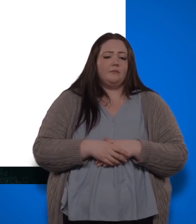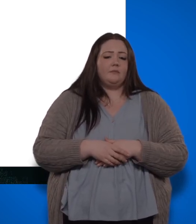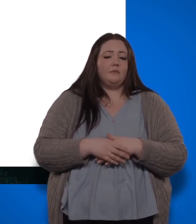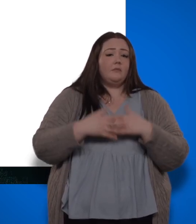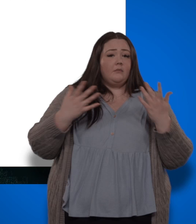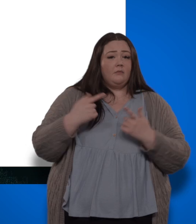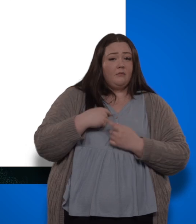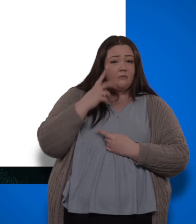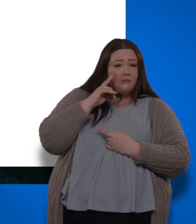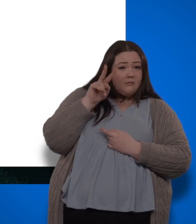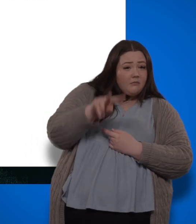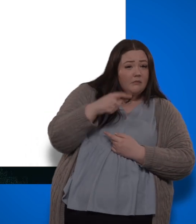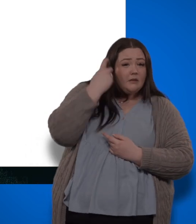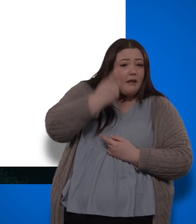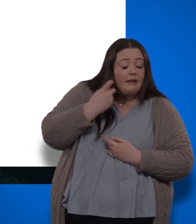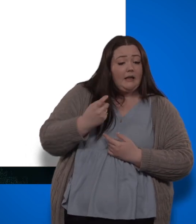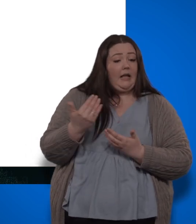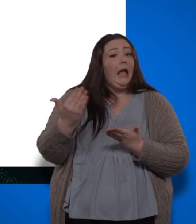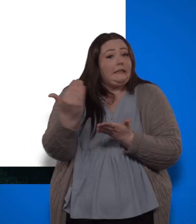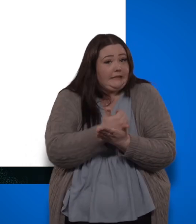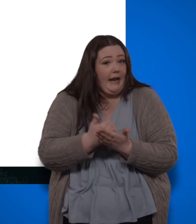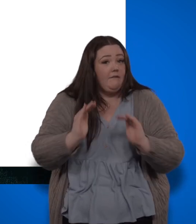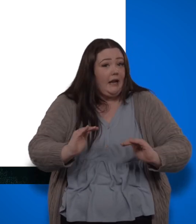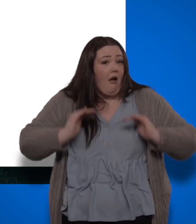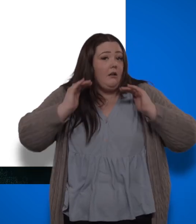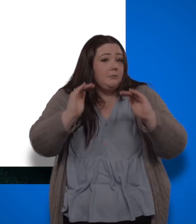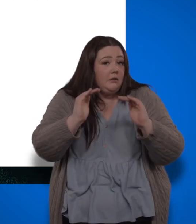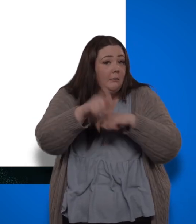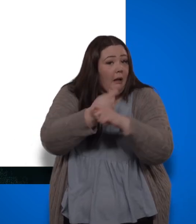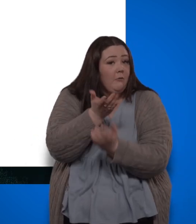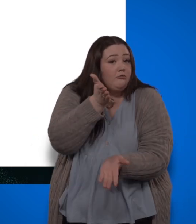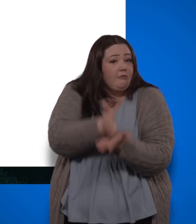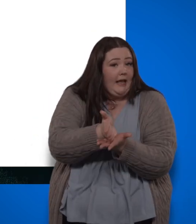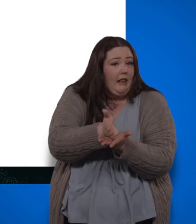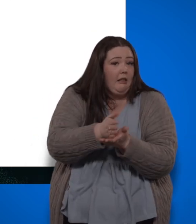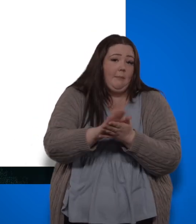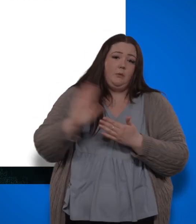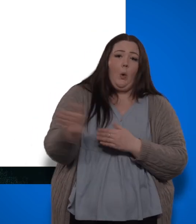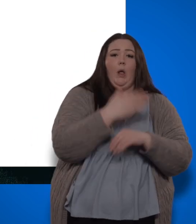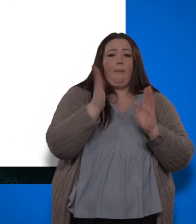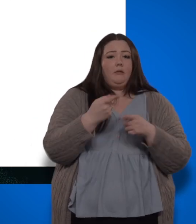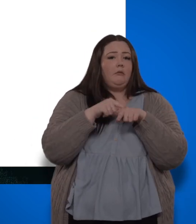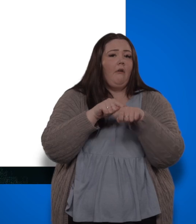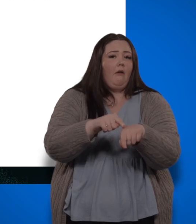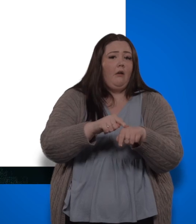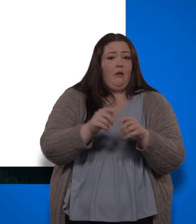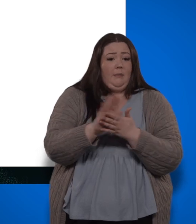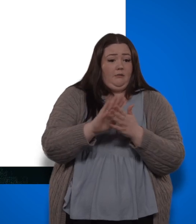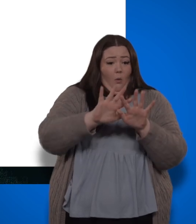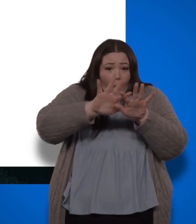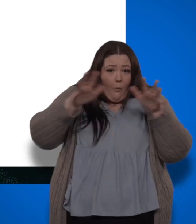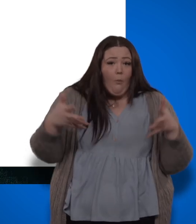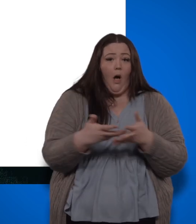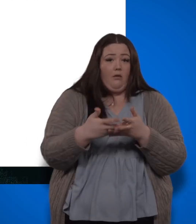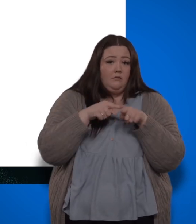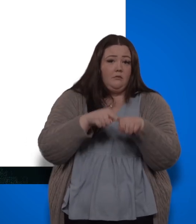reality, then it must be made compulsory across the whole population. Because what happens if